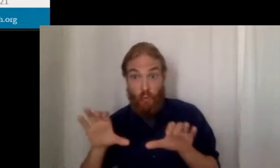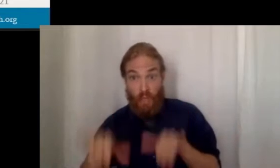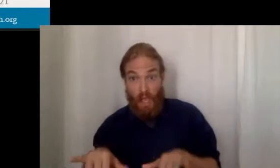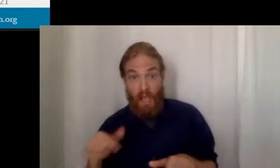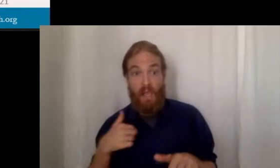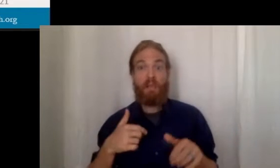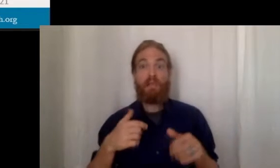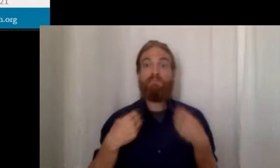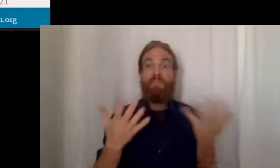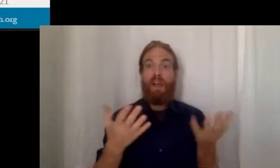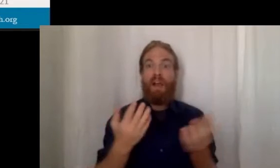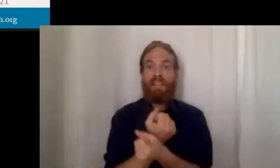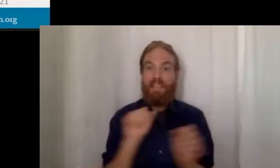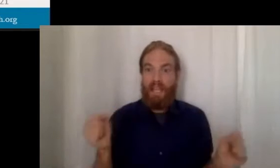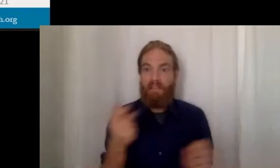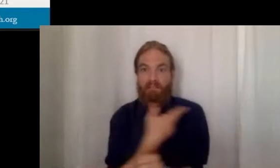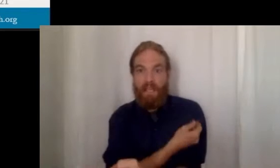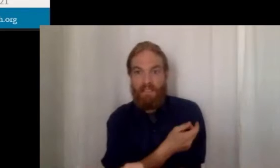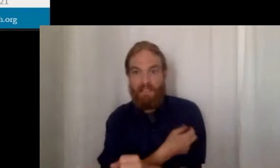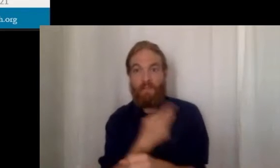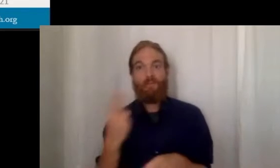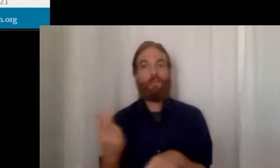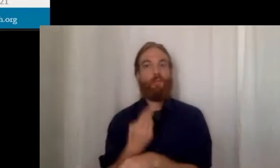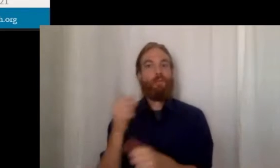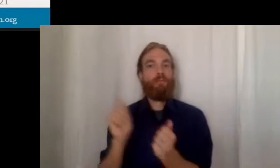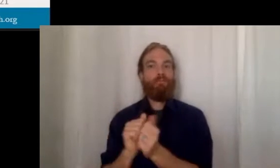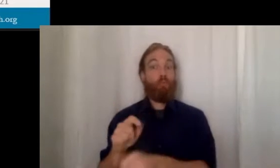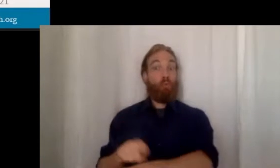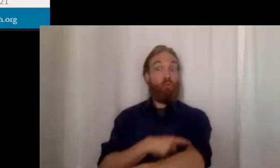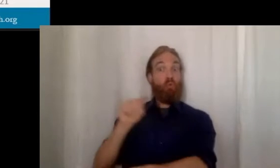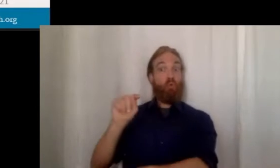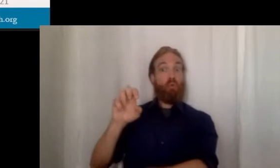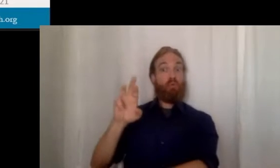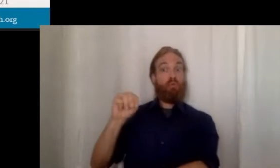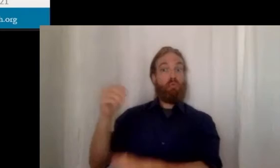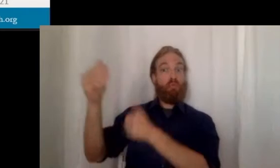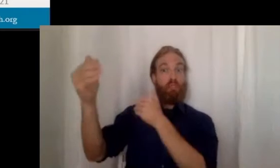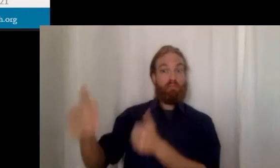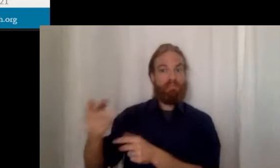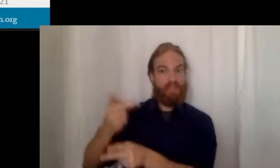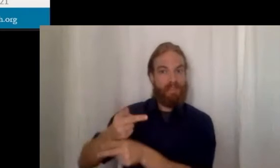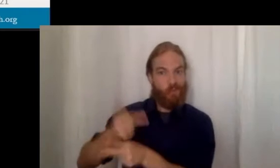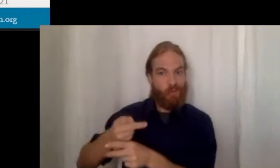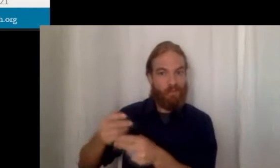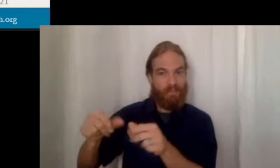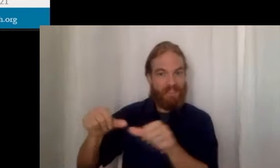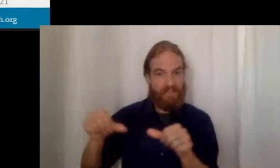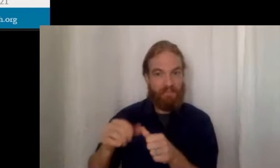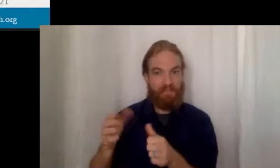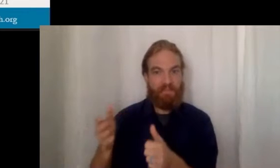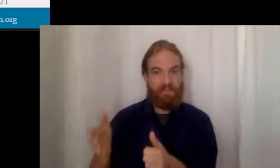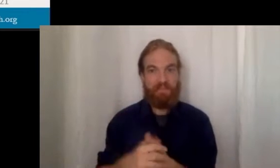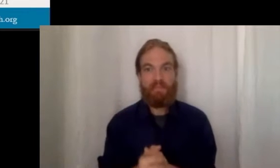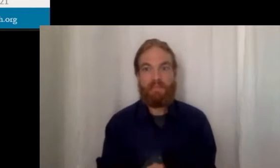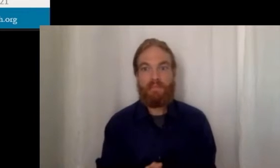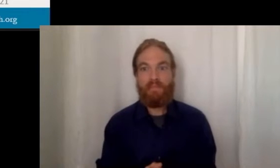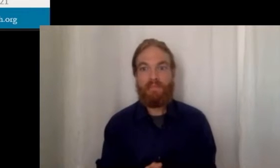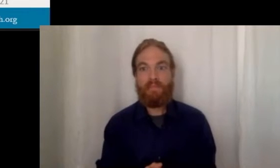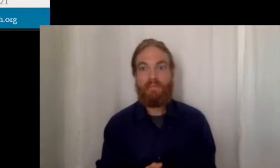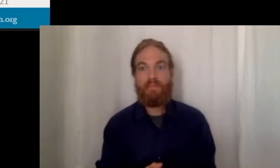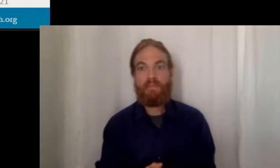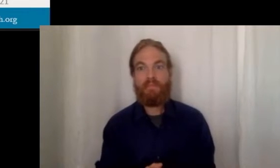long-term care facilities and the behavioral health hospitals. So we would be open to having that discussion. That's a very good